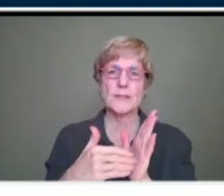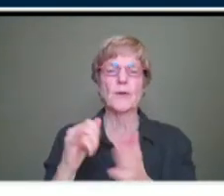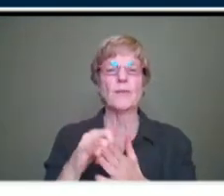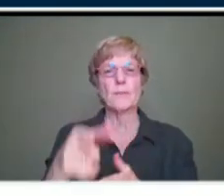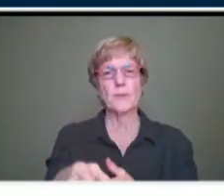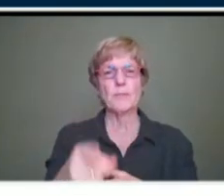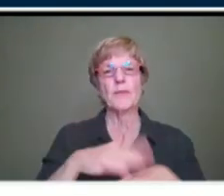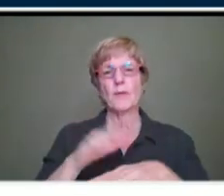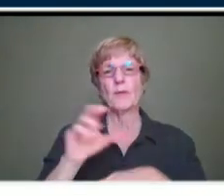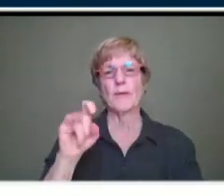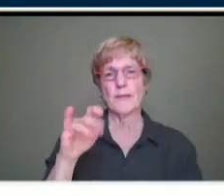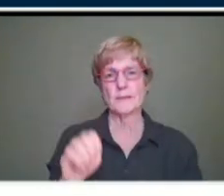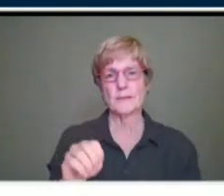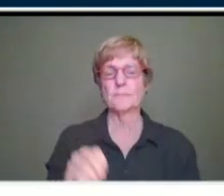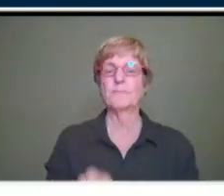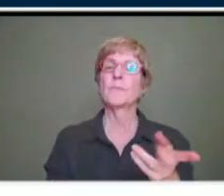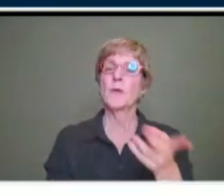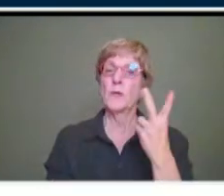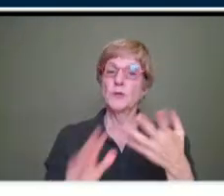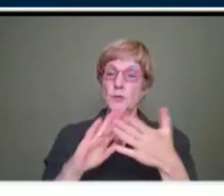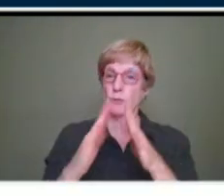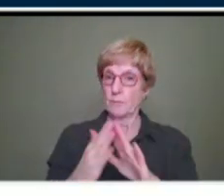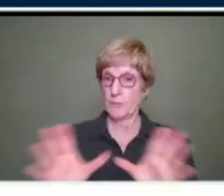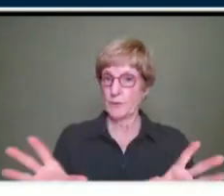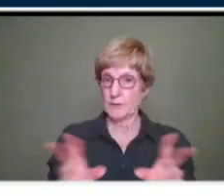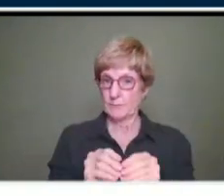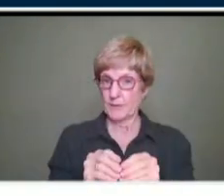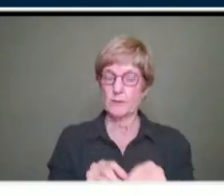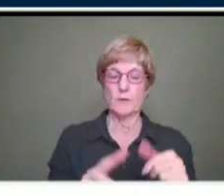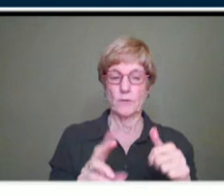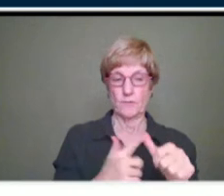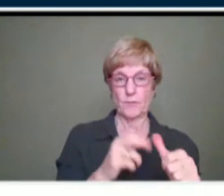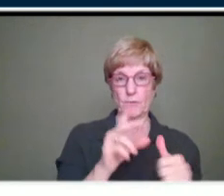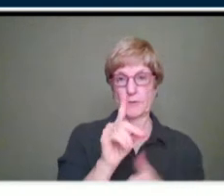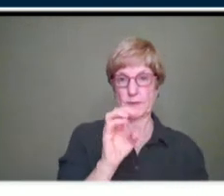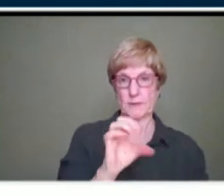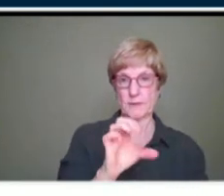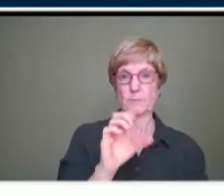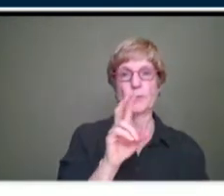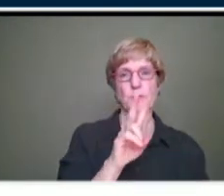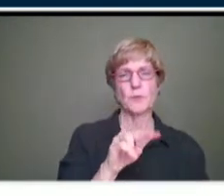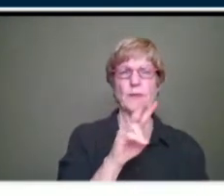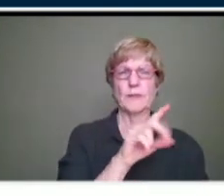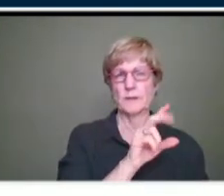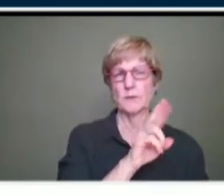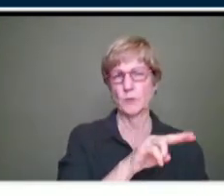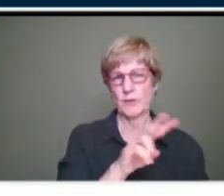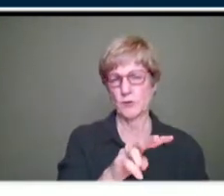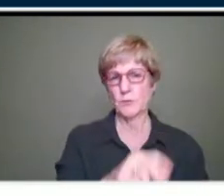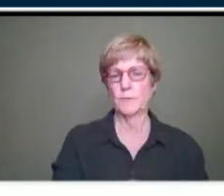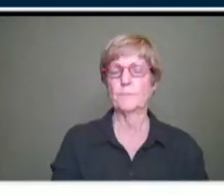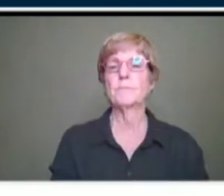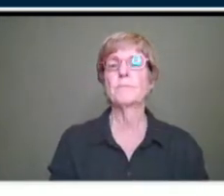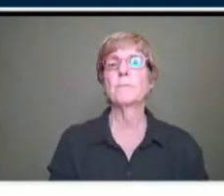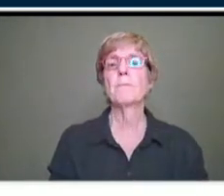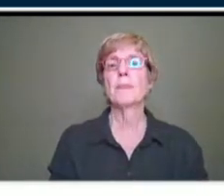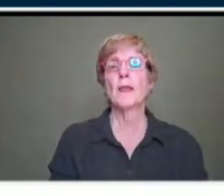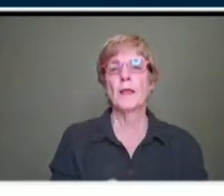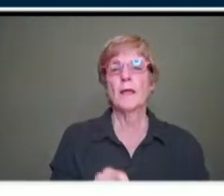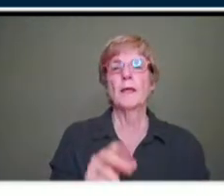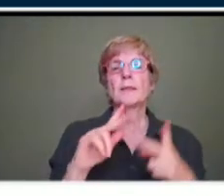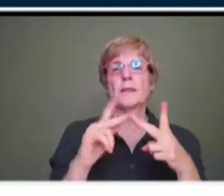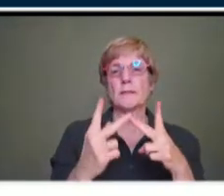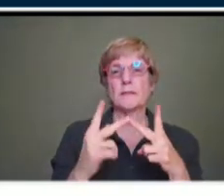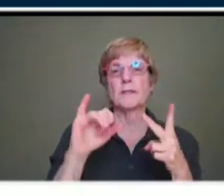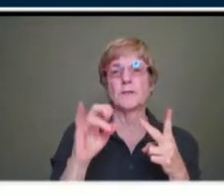strike we held two Community meetings uh the first one was held December of 2022 um the second one was held